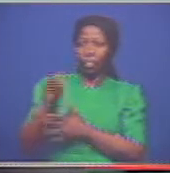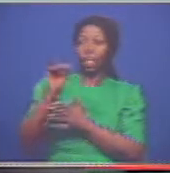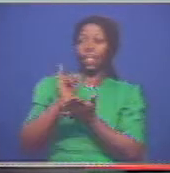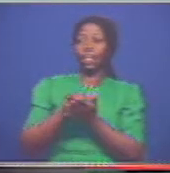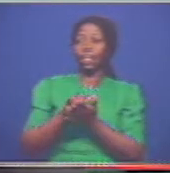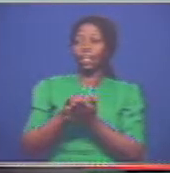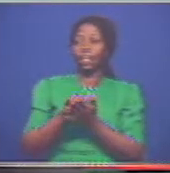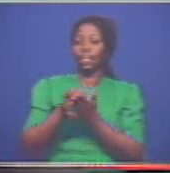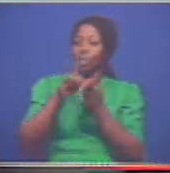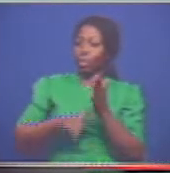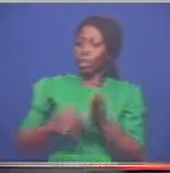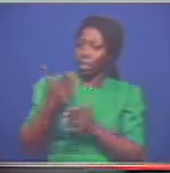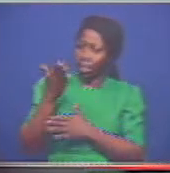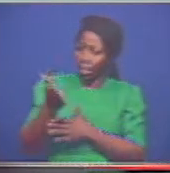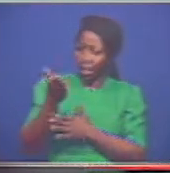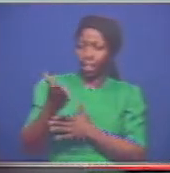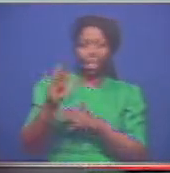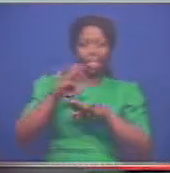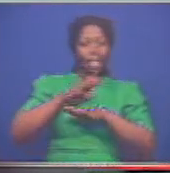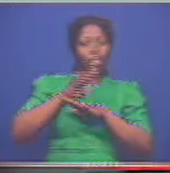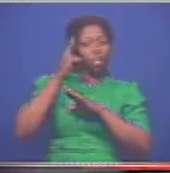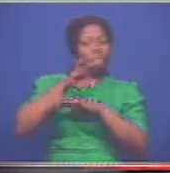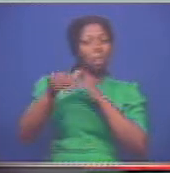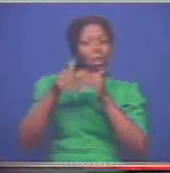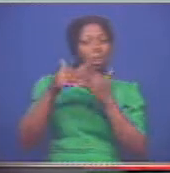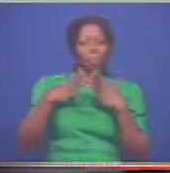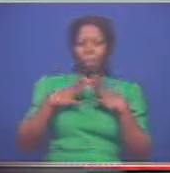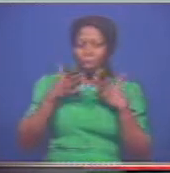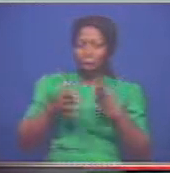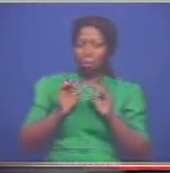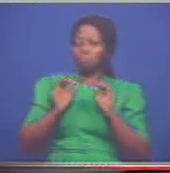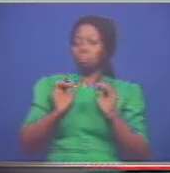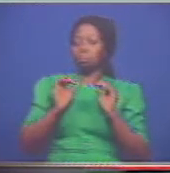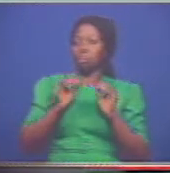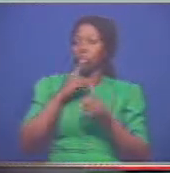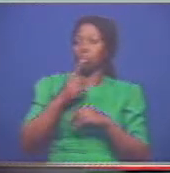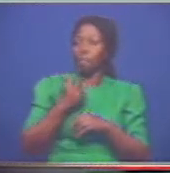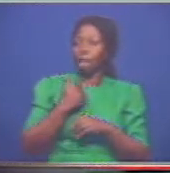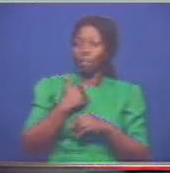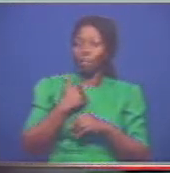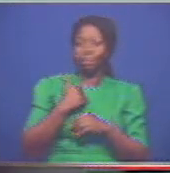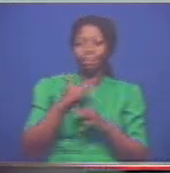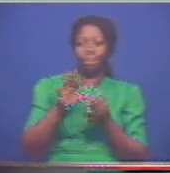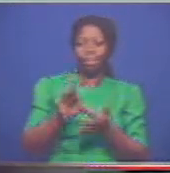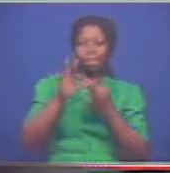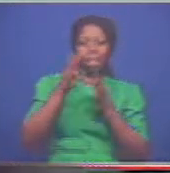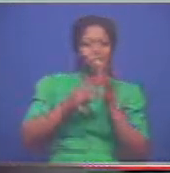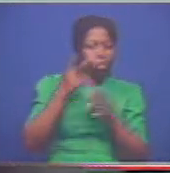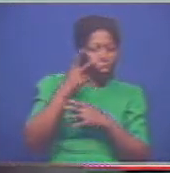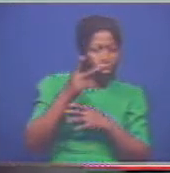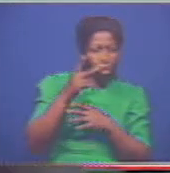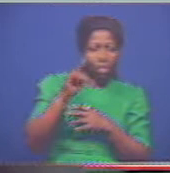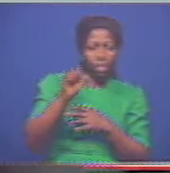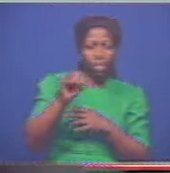is available may not be enough for everyone at the moment. Mm. So you'll have, especially land, if you look at 50 kilometers from